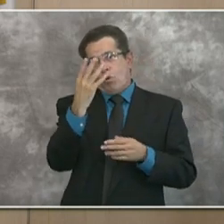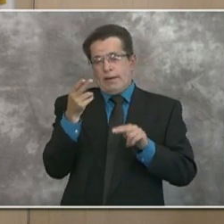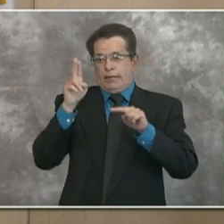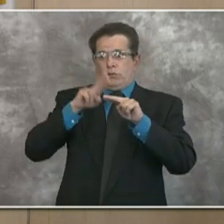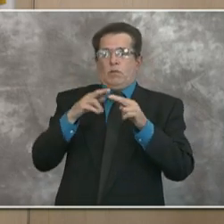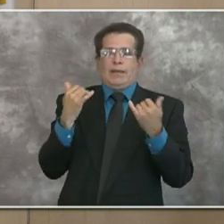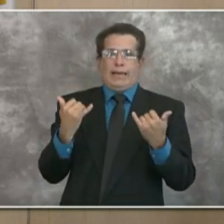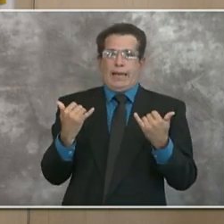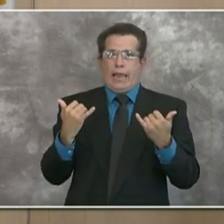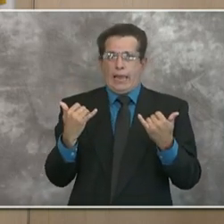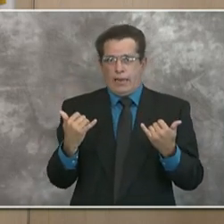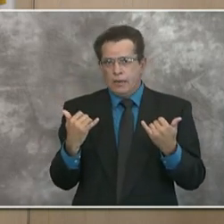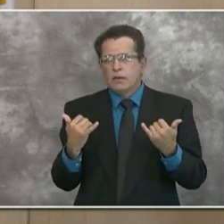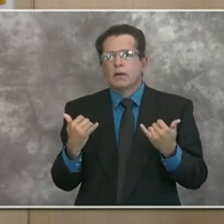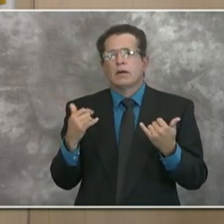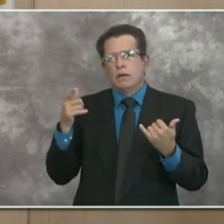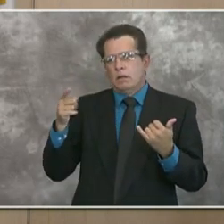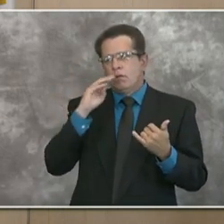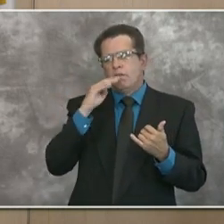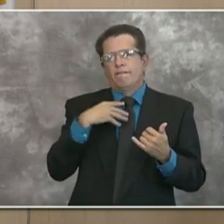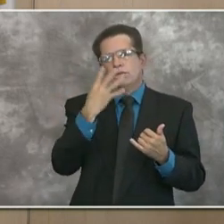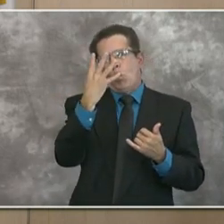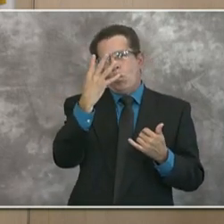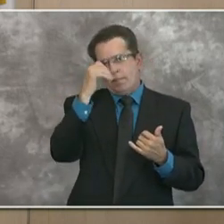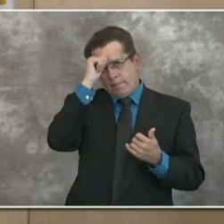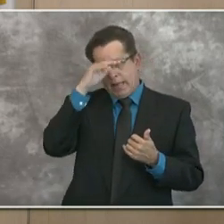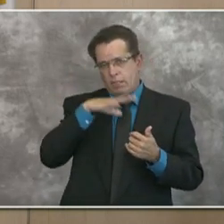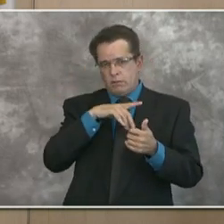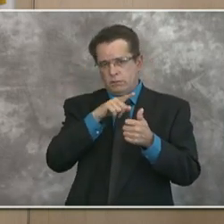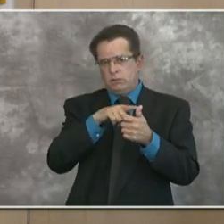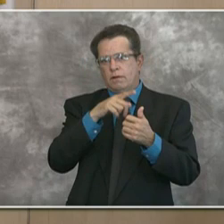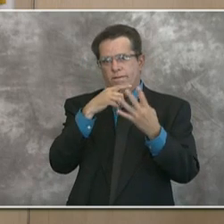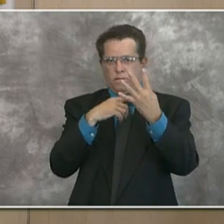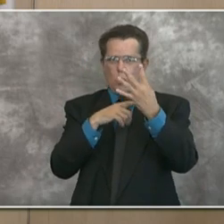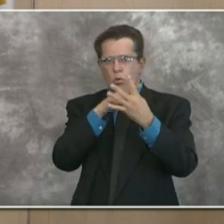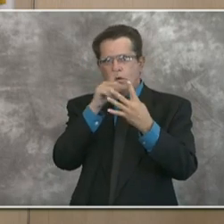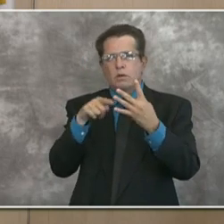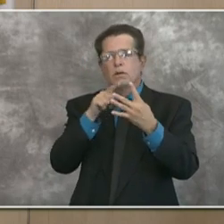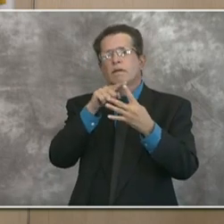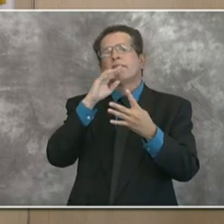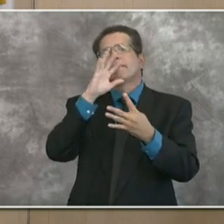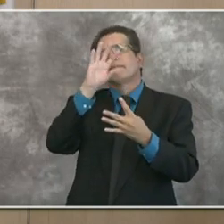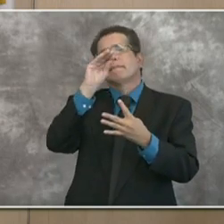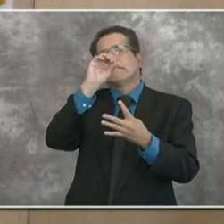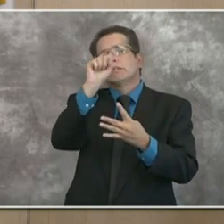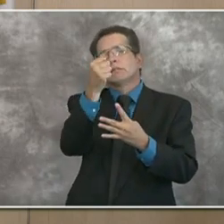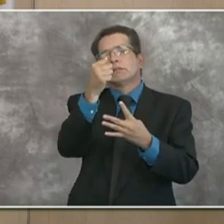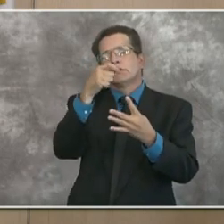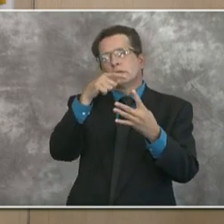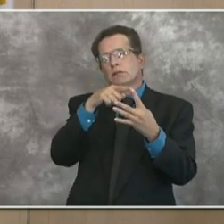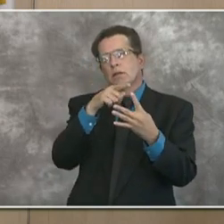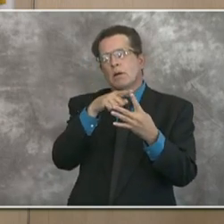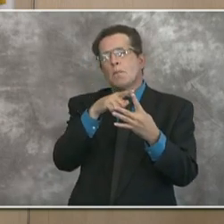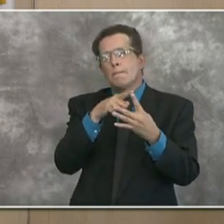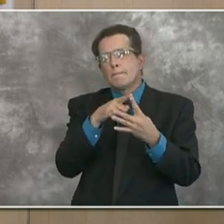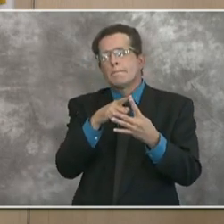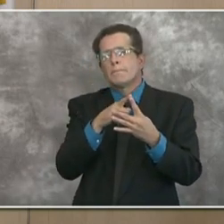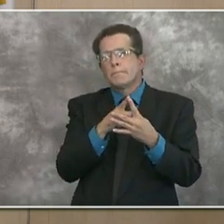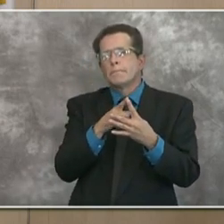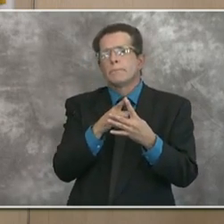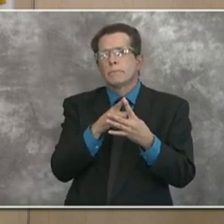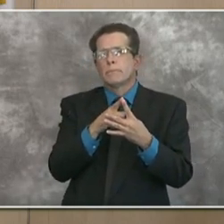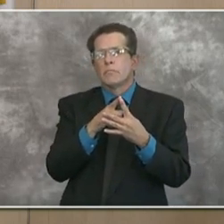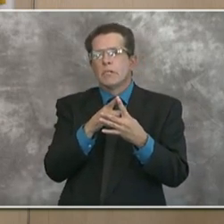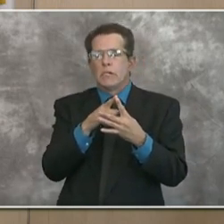today, they are in 4 males, 1 in their mid-50s, 2